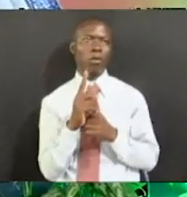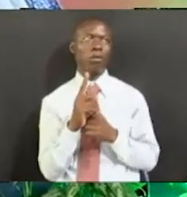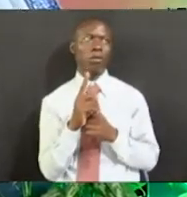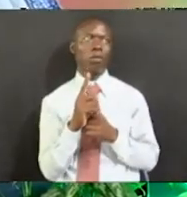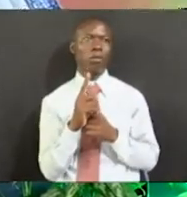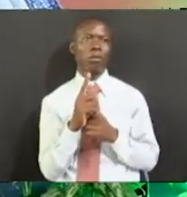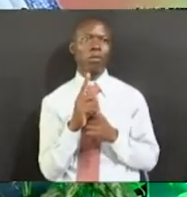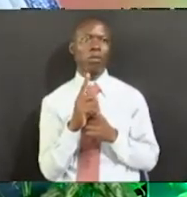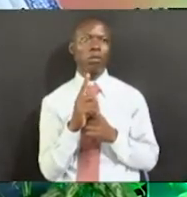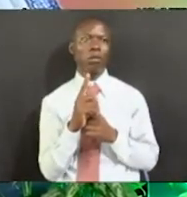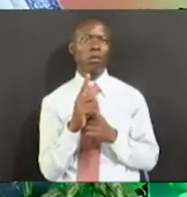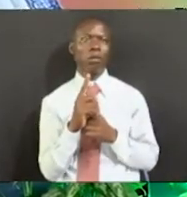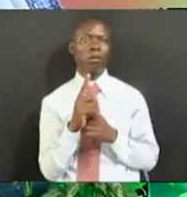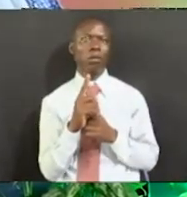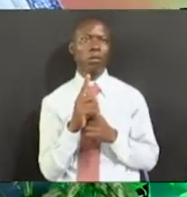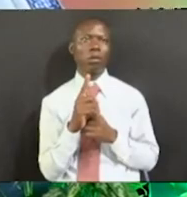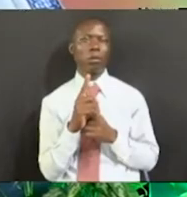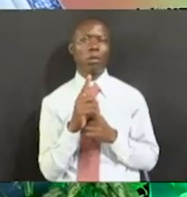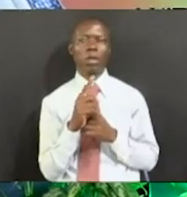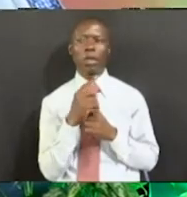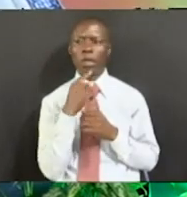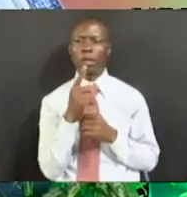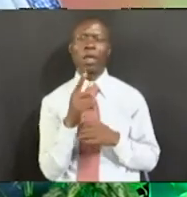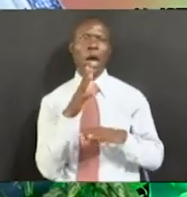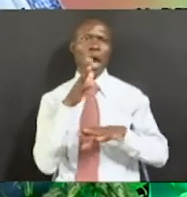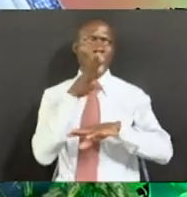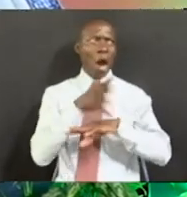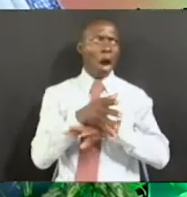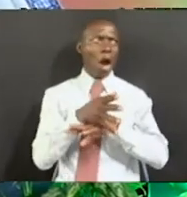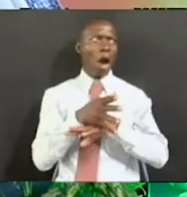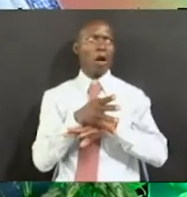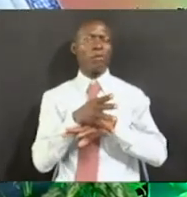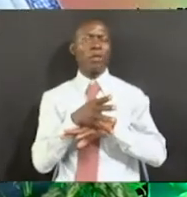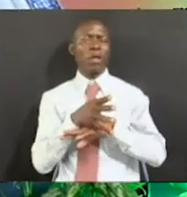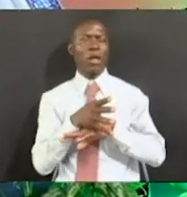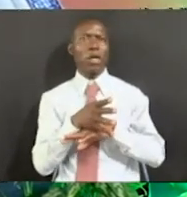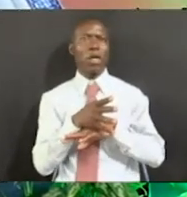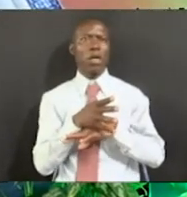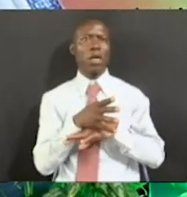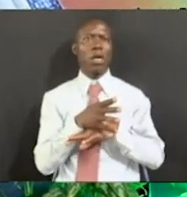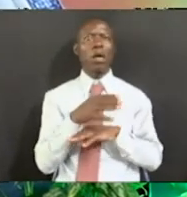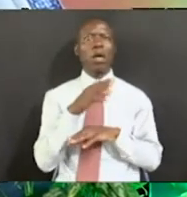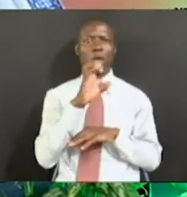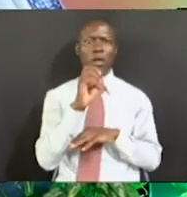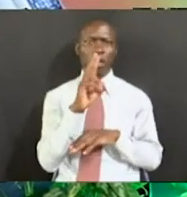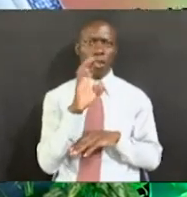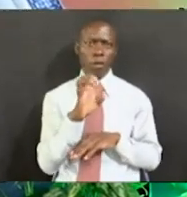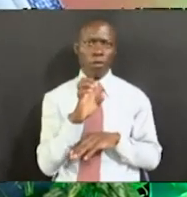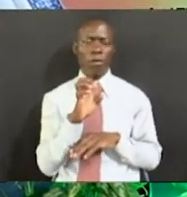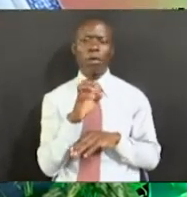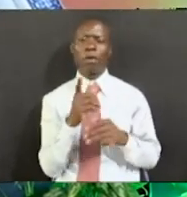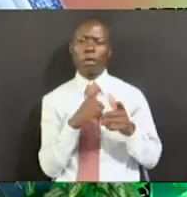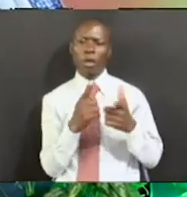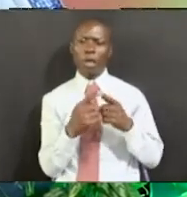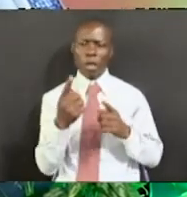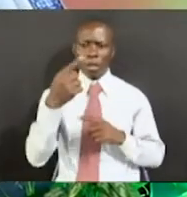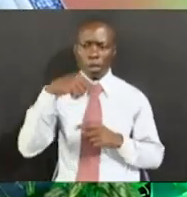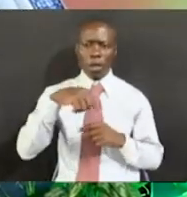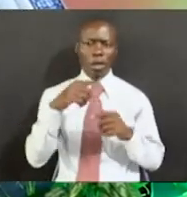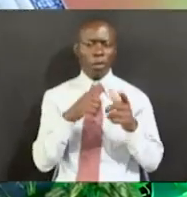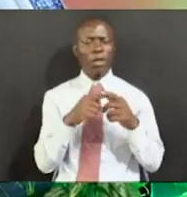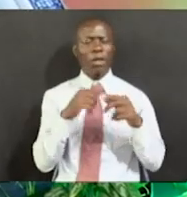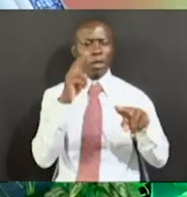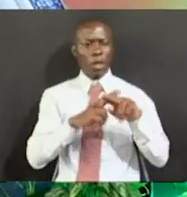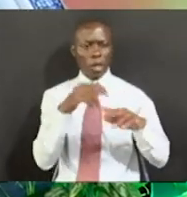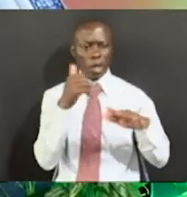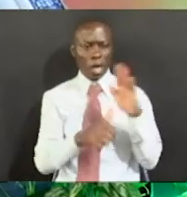3:31 says, after him was Shamgar, the son of Anath, who killed 600 men of